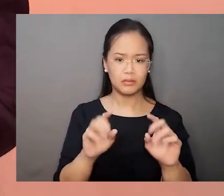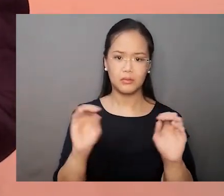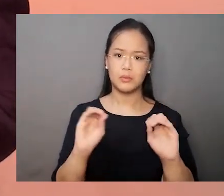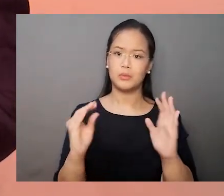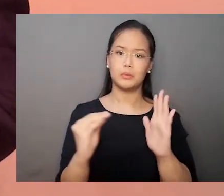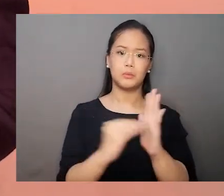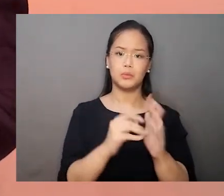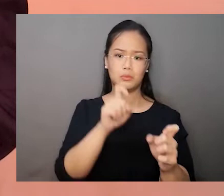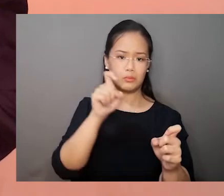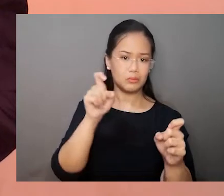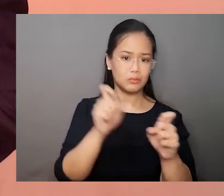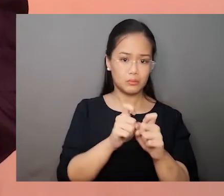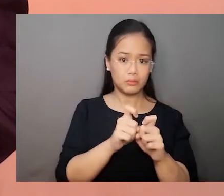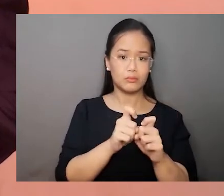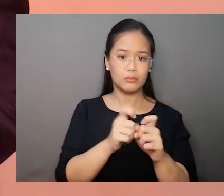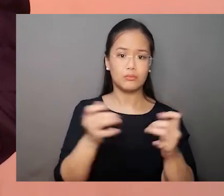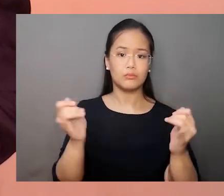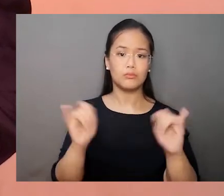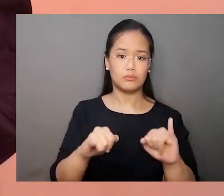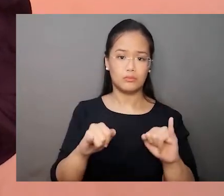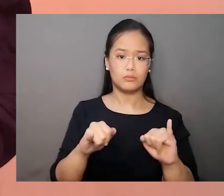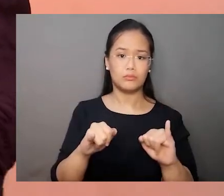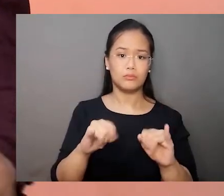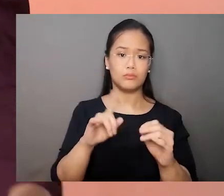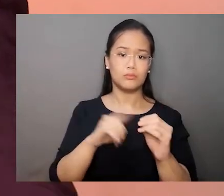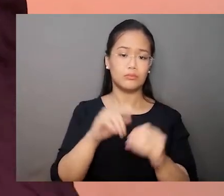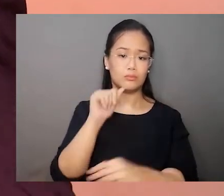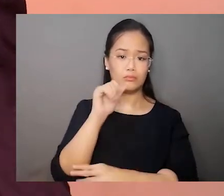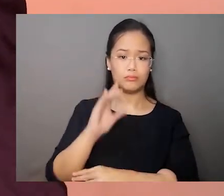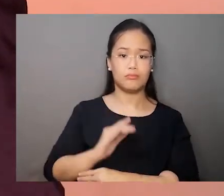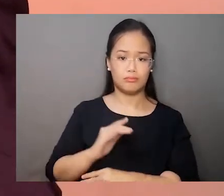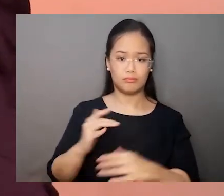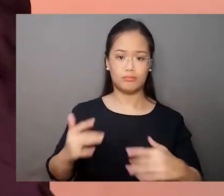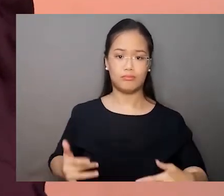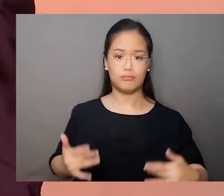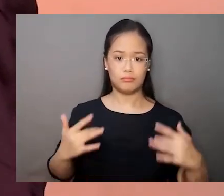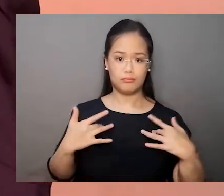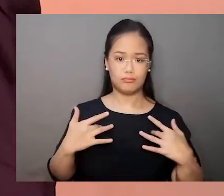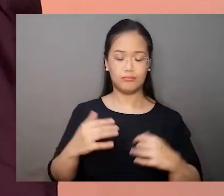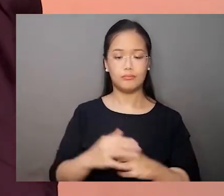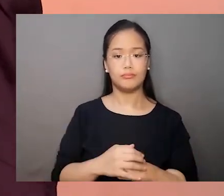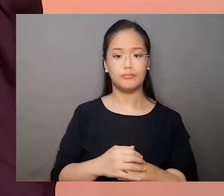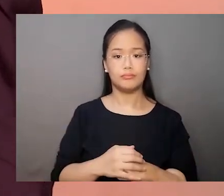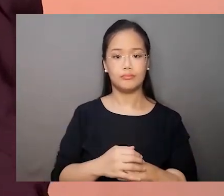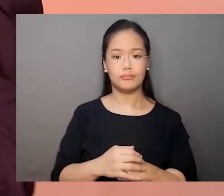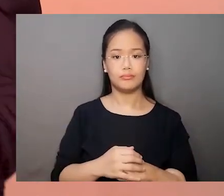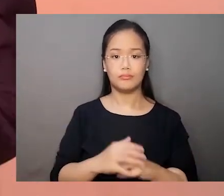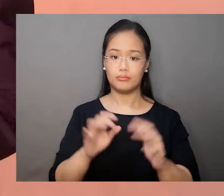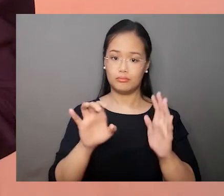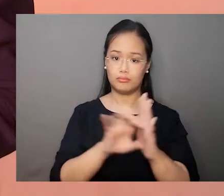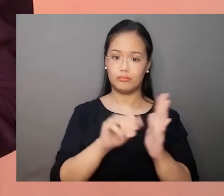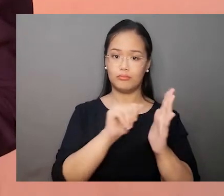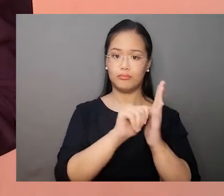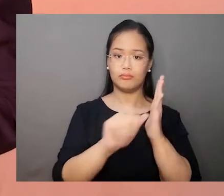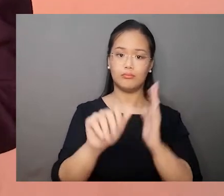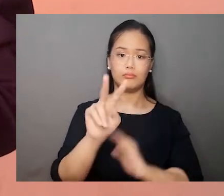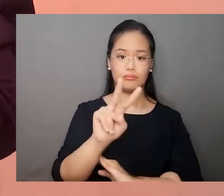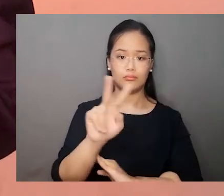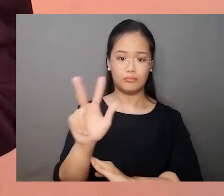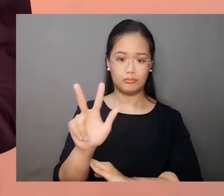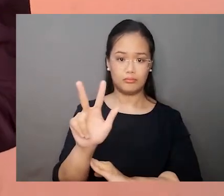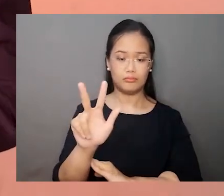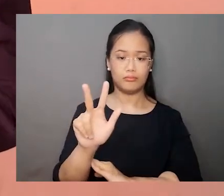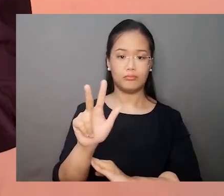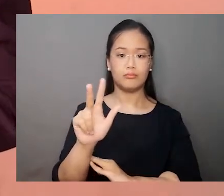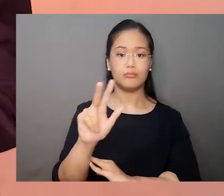and specific issues confronting women in their daily lives. For instance, Article 23 of the Civil